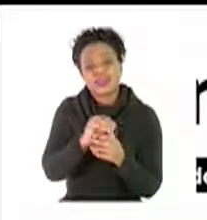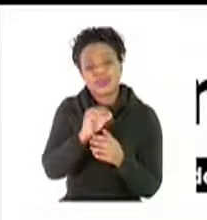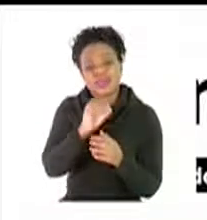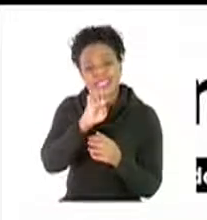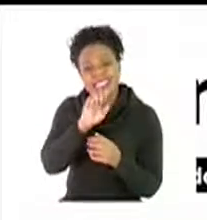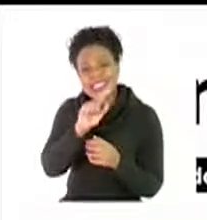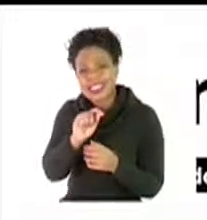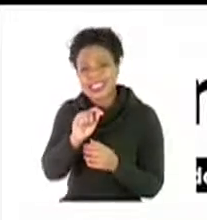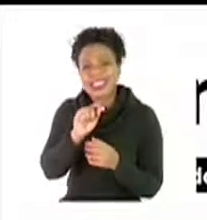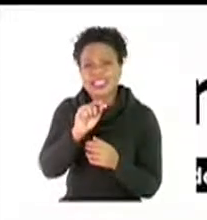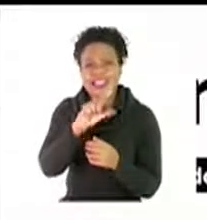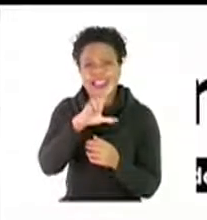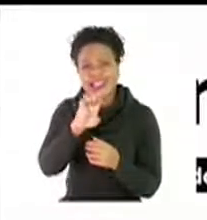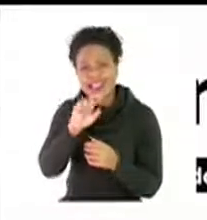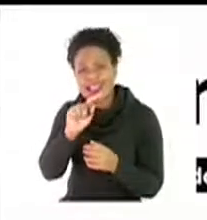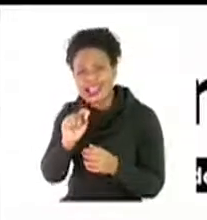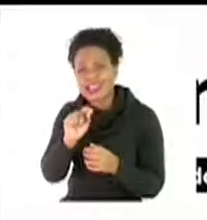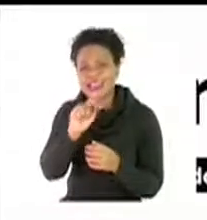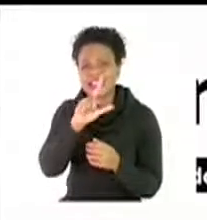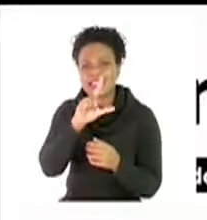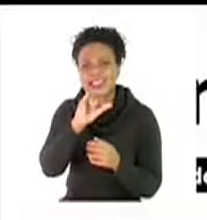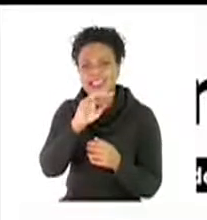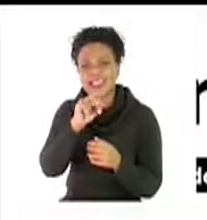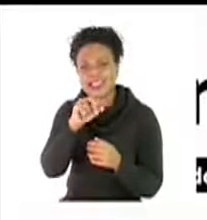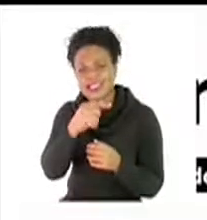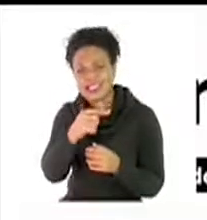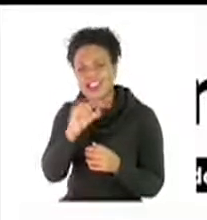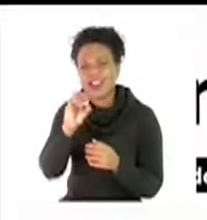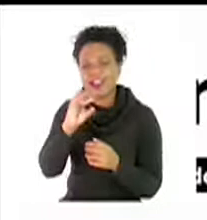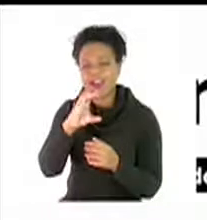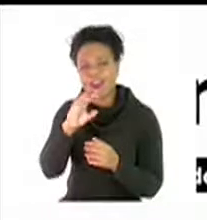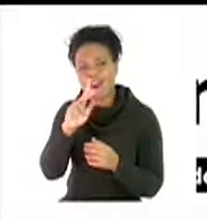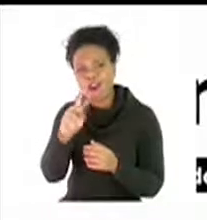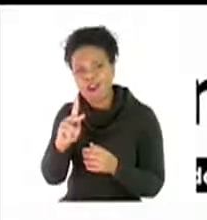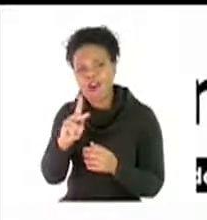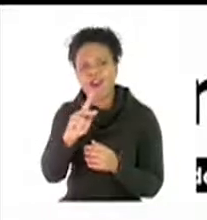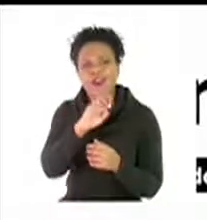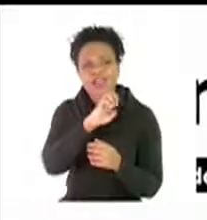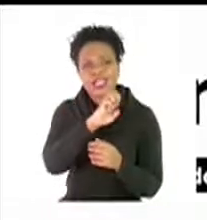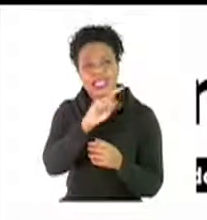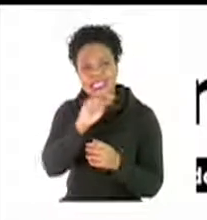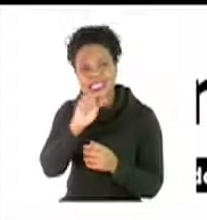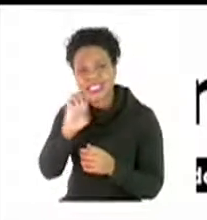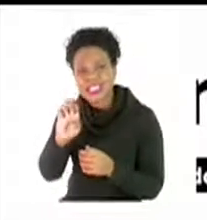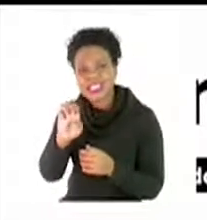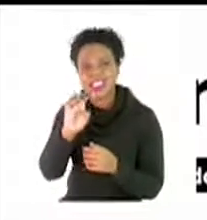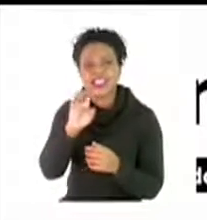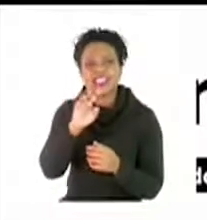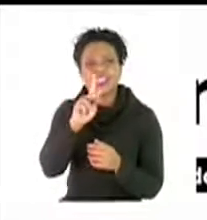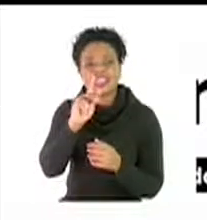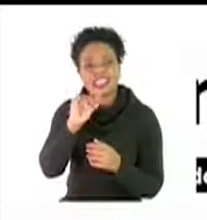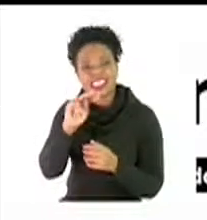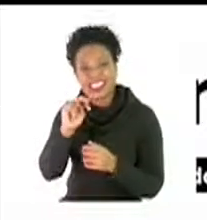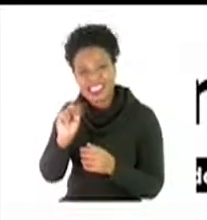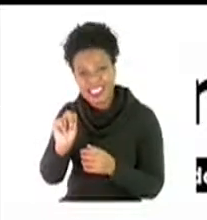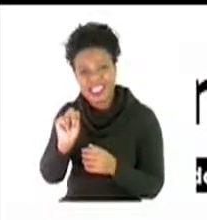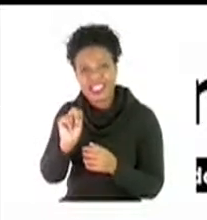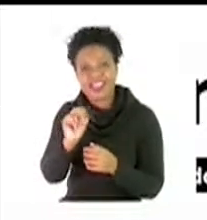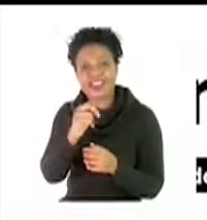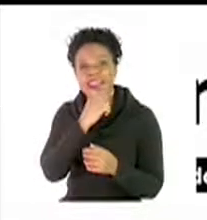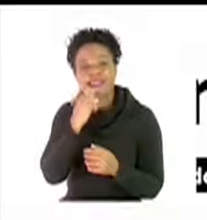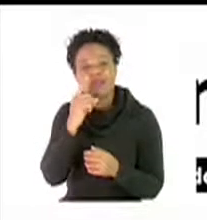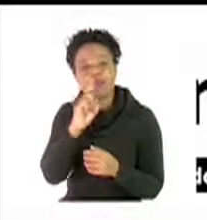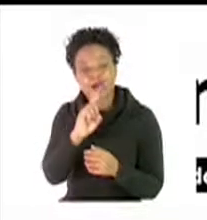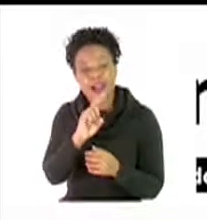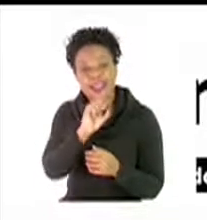eagle. If you add L-E-T, it becomes eaglet. So eaglet is the young